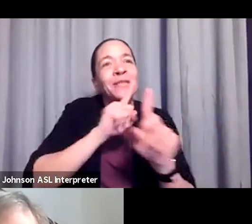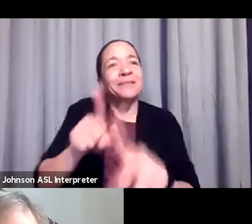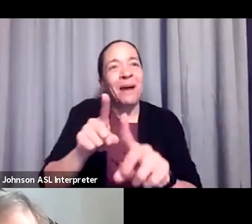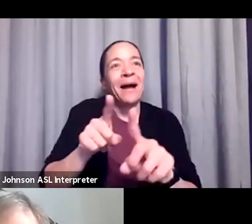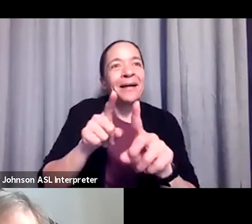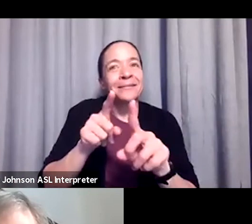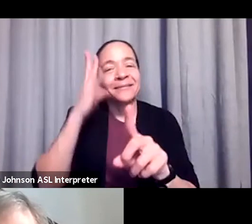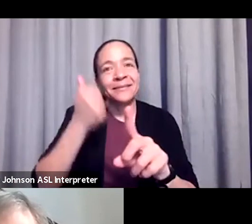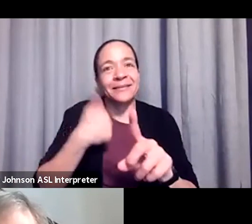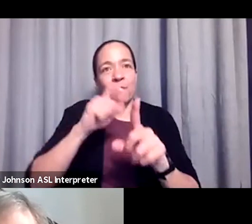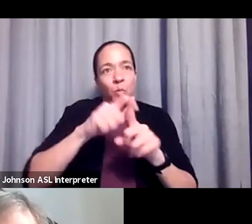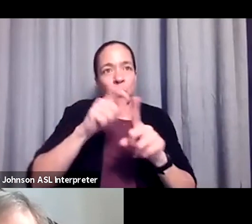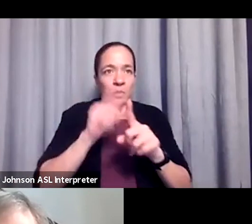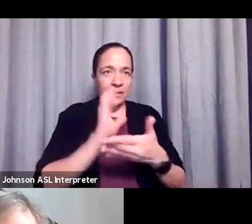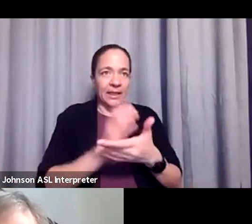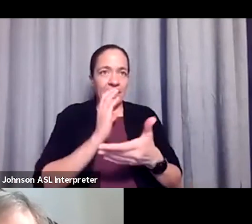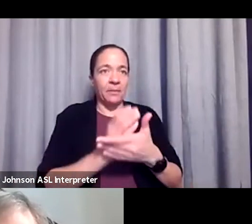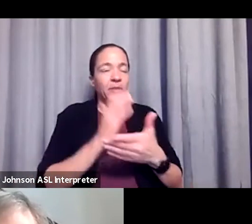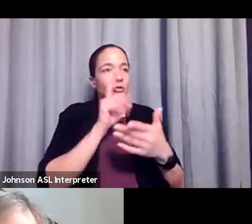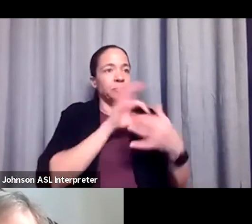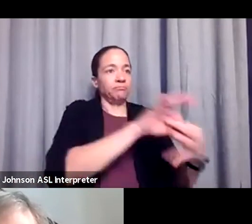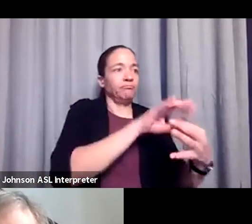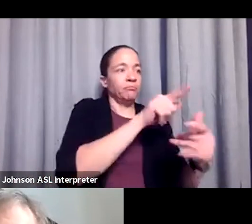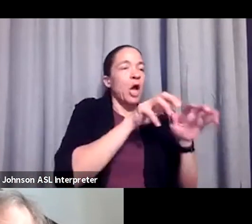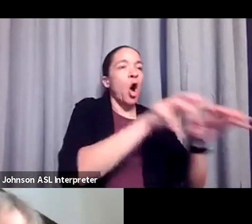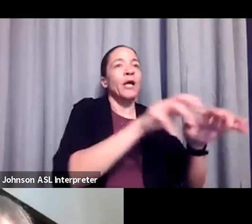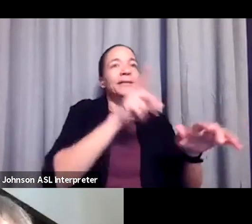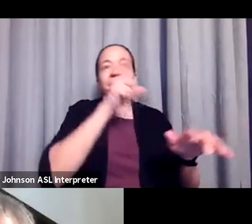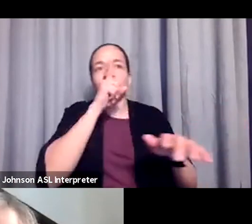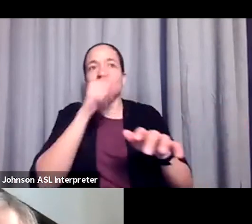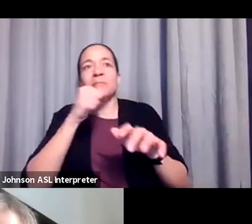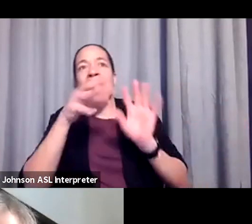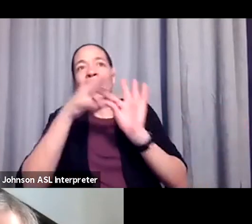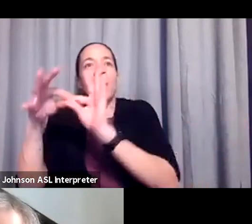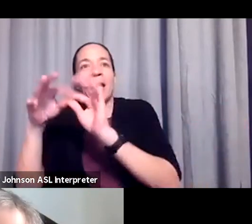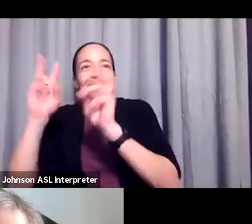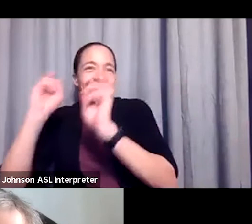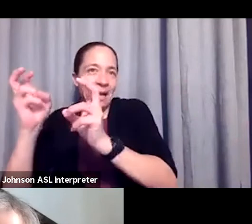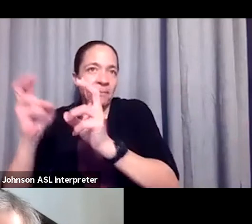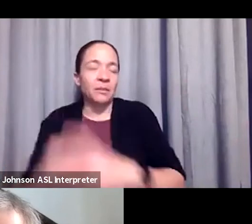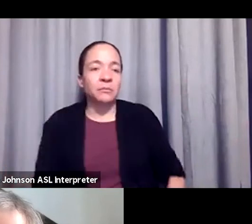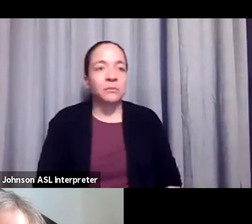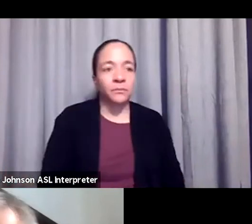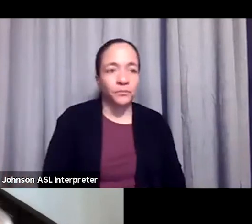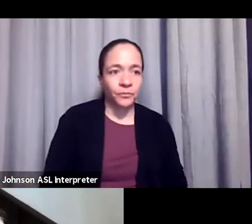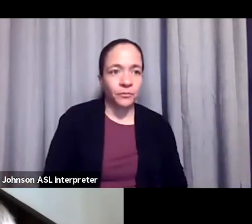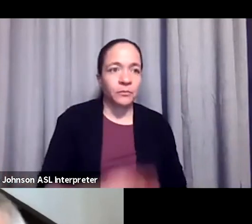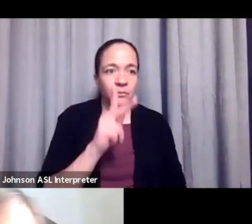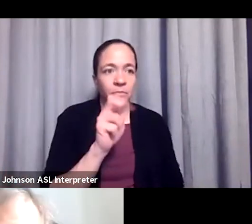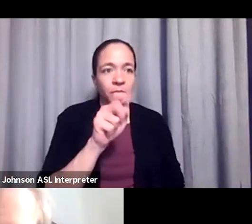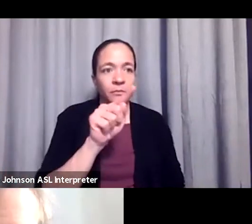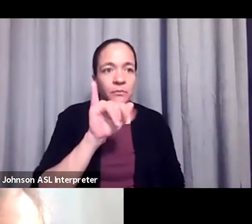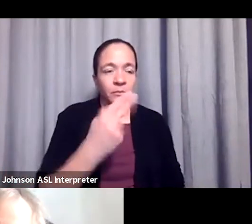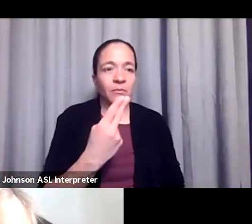that matched where the audience was, not the topic we were talking about. Gotcha. Thank you very much. And to my friend Keith down in Atlanta, I'm not hating